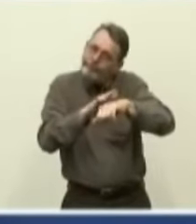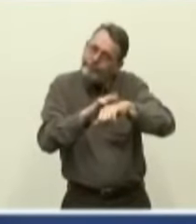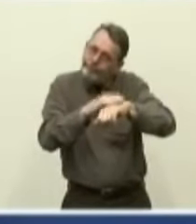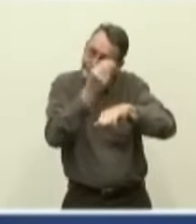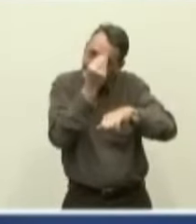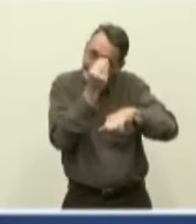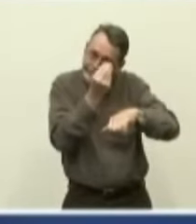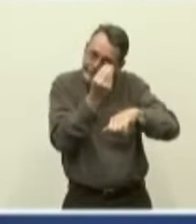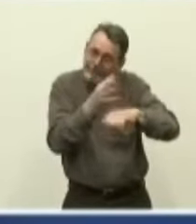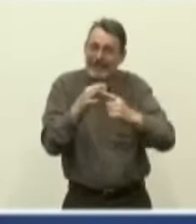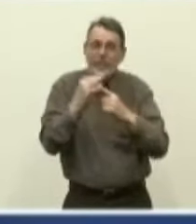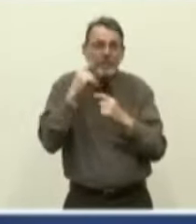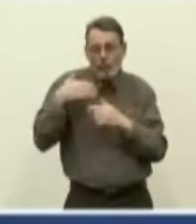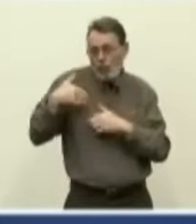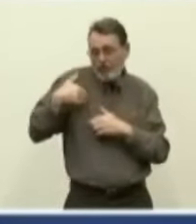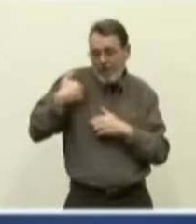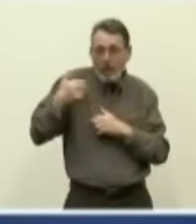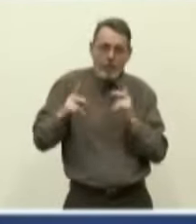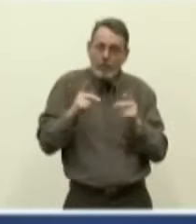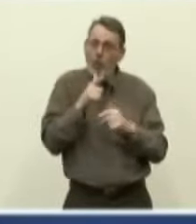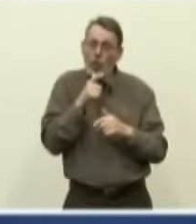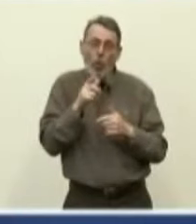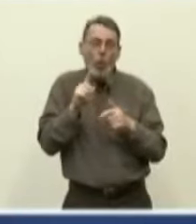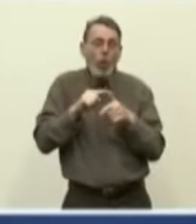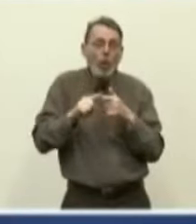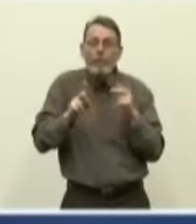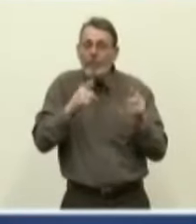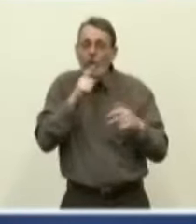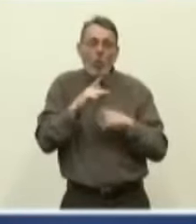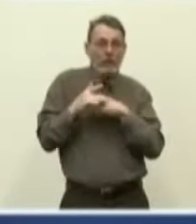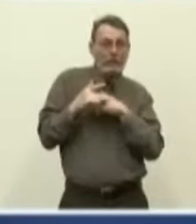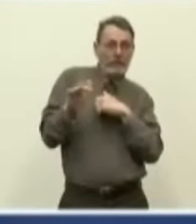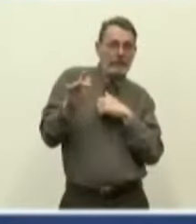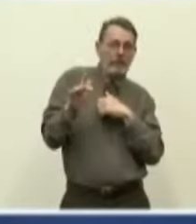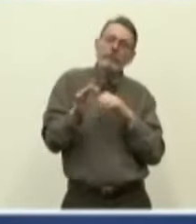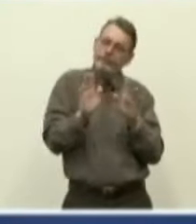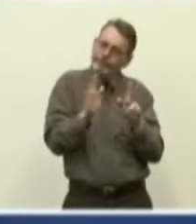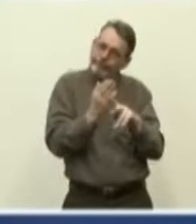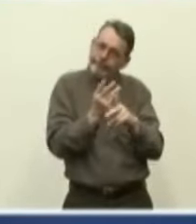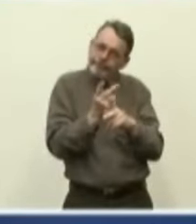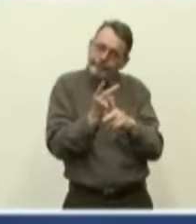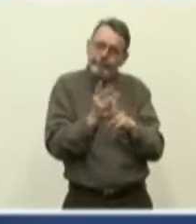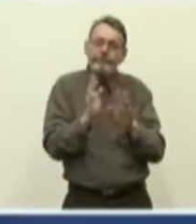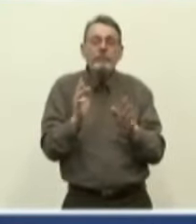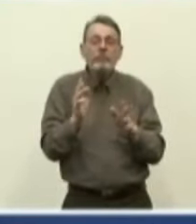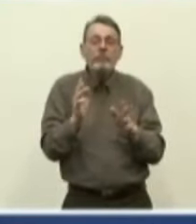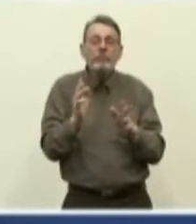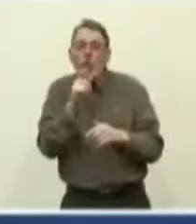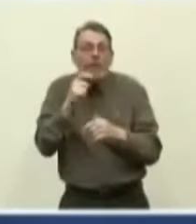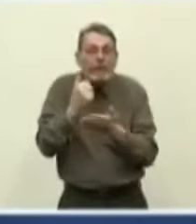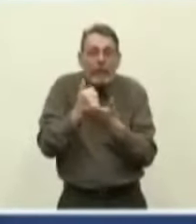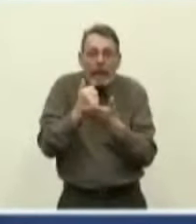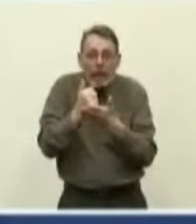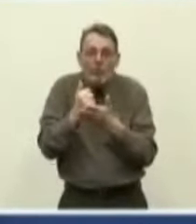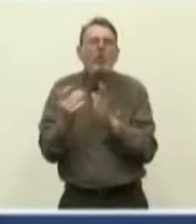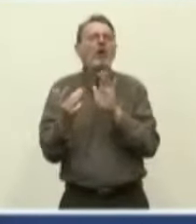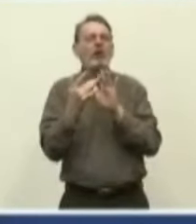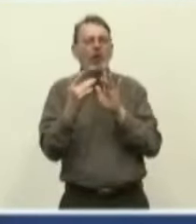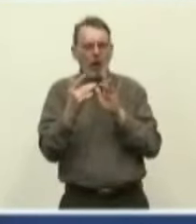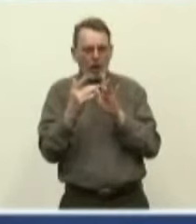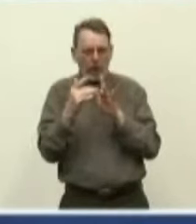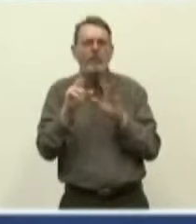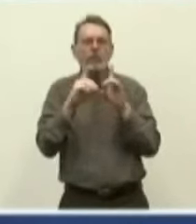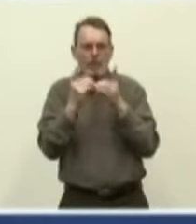especially for young and sensitive viewers. We encourage those in need of help to contact the San Francisco Department of Public